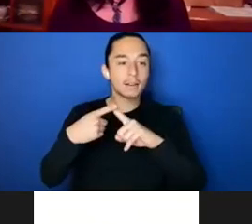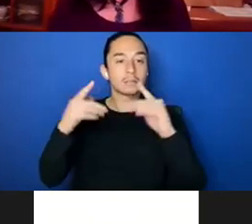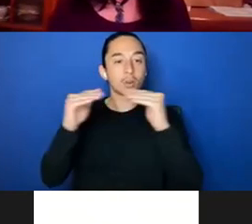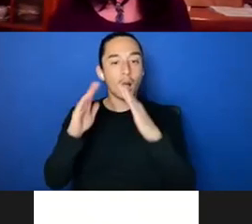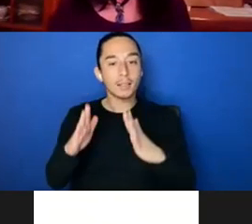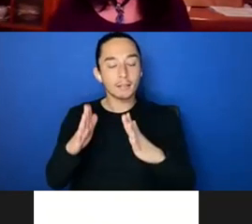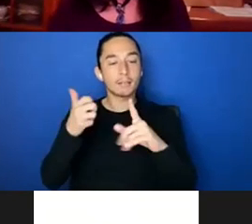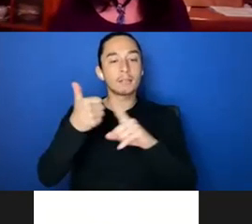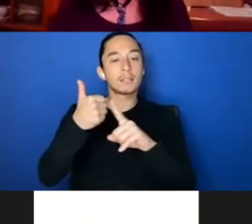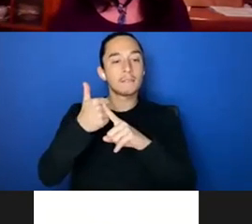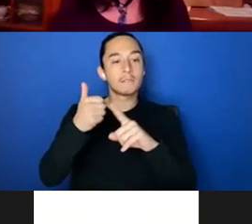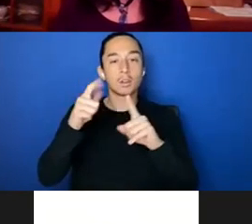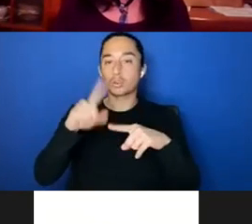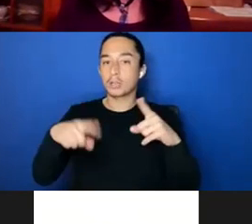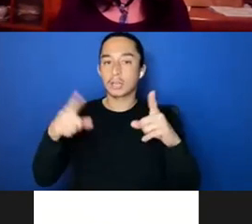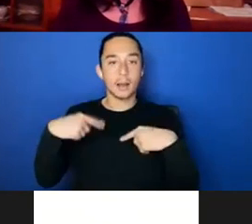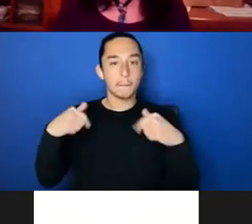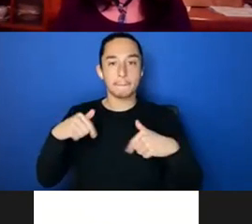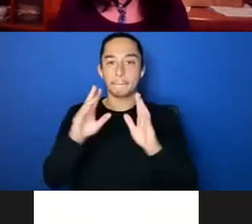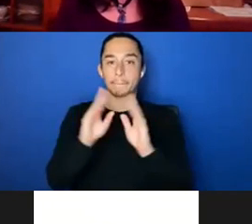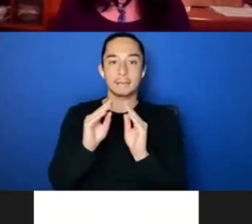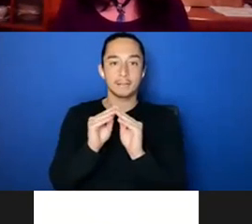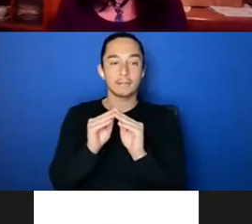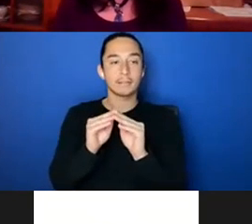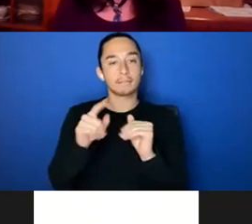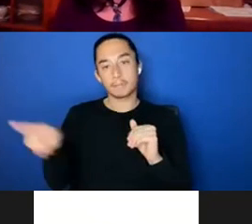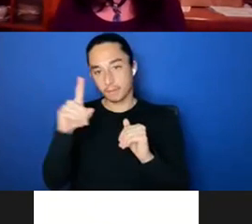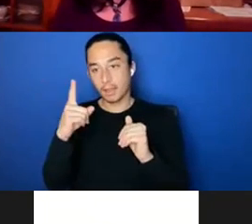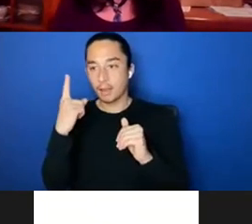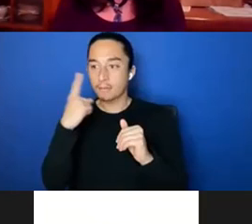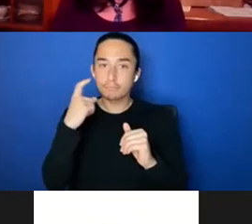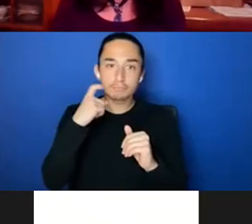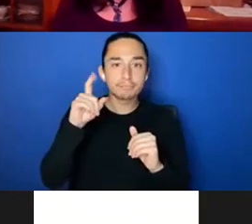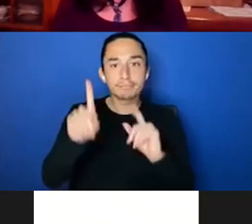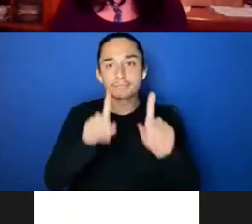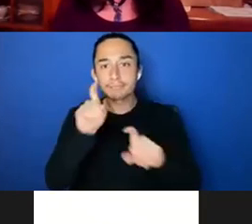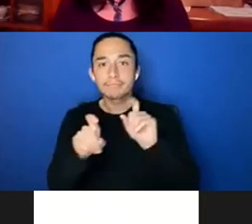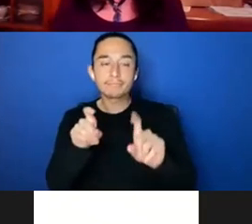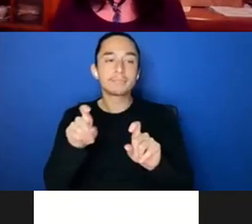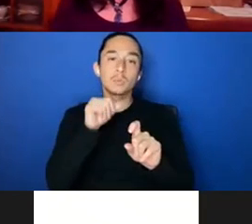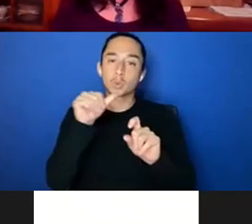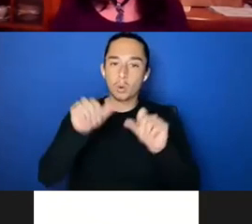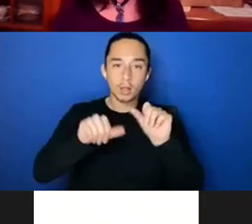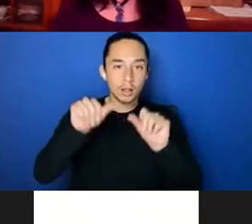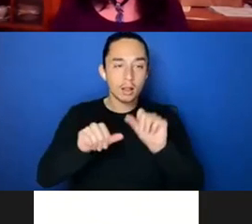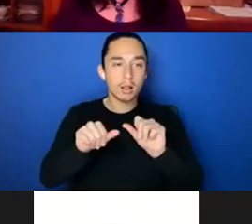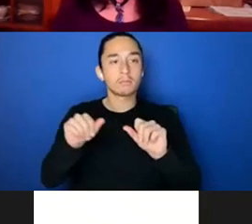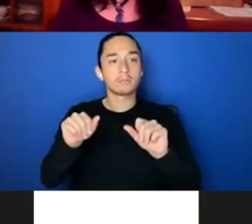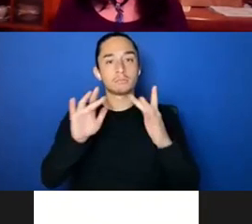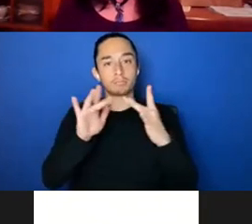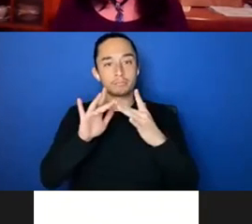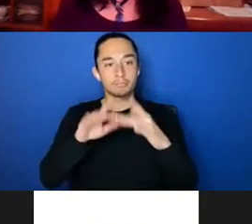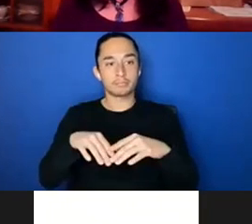who were unable to attend this meeting and they have questions, you know, do not hesitate to send them to Birgit.